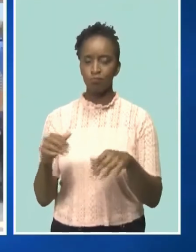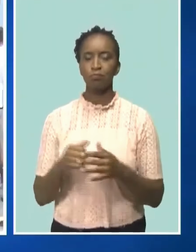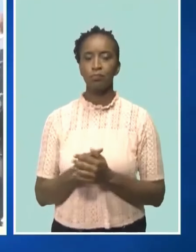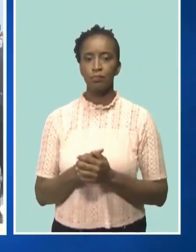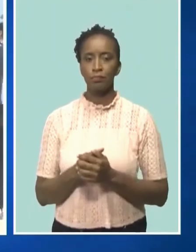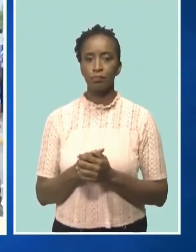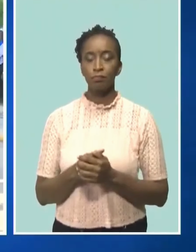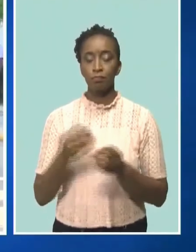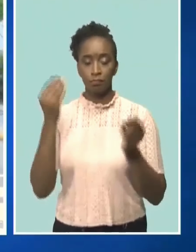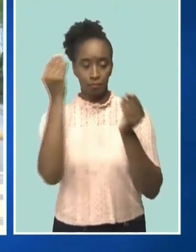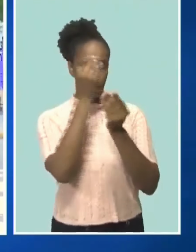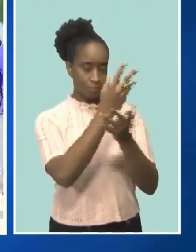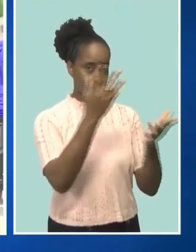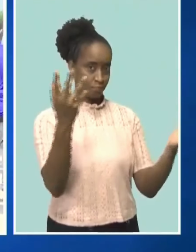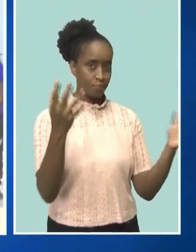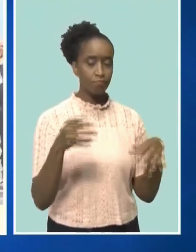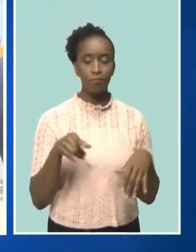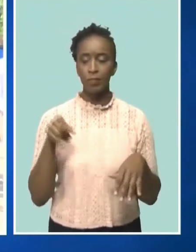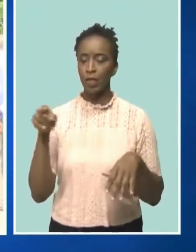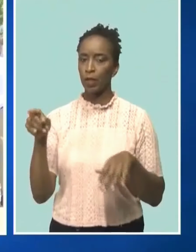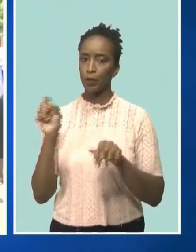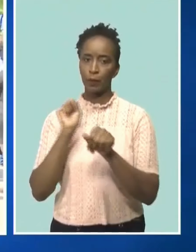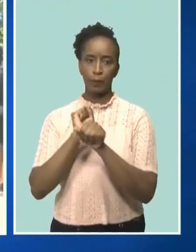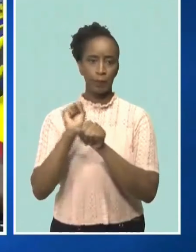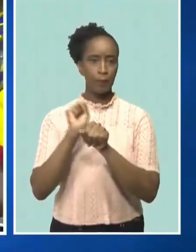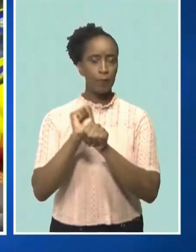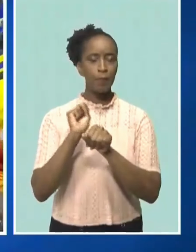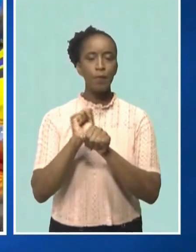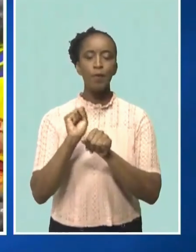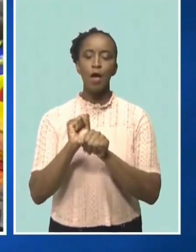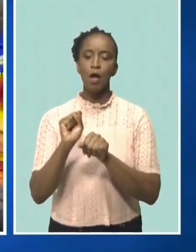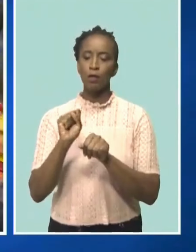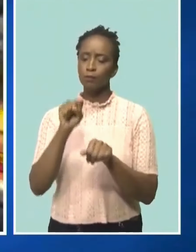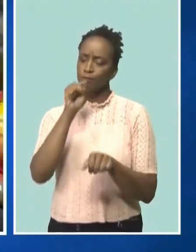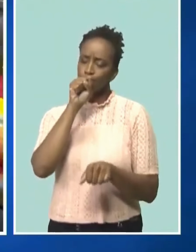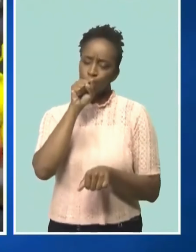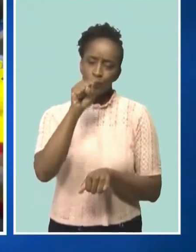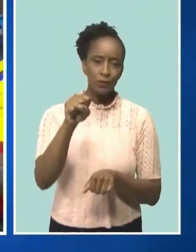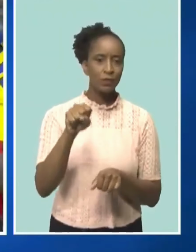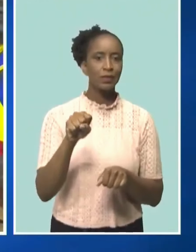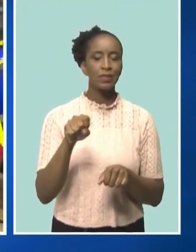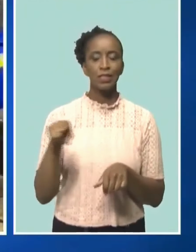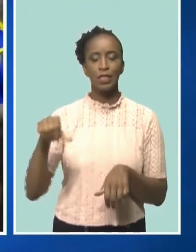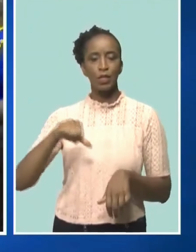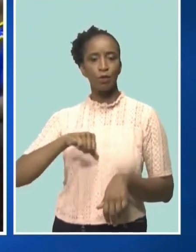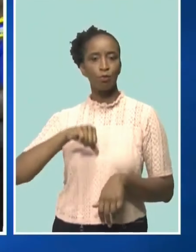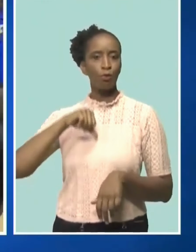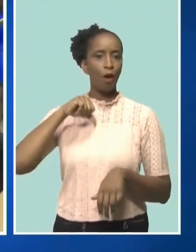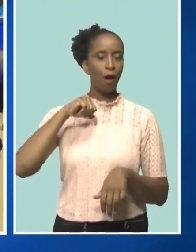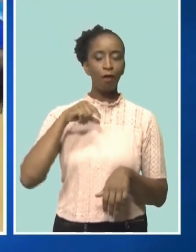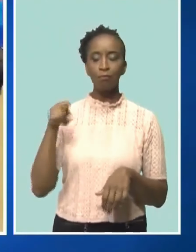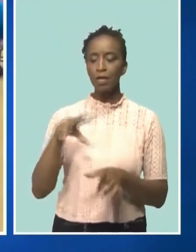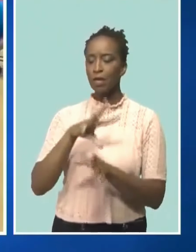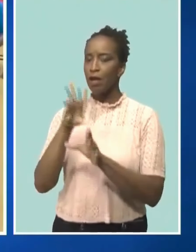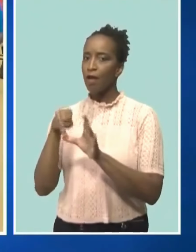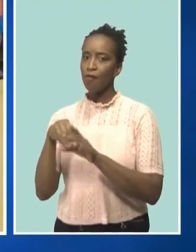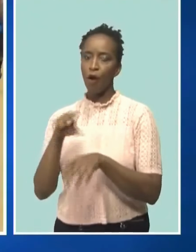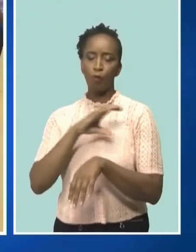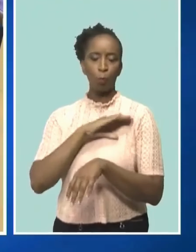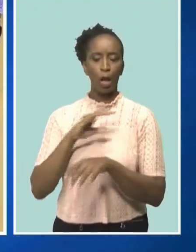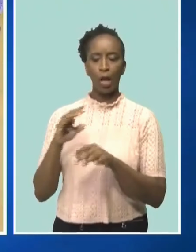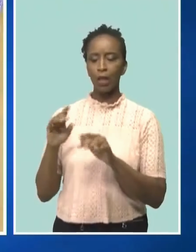Inspector Inniss served with a passion and sense of pride and dignity at different levels of the force during his